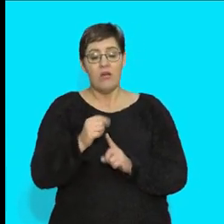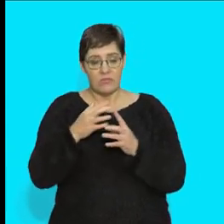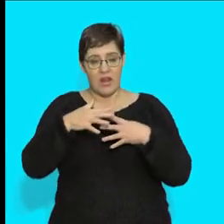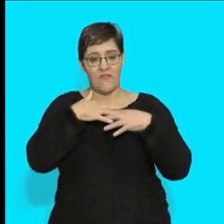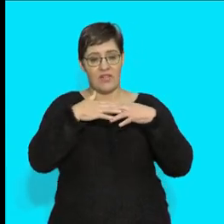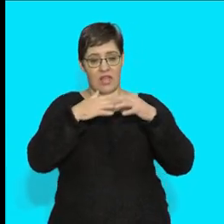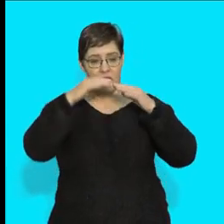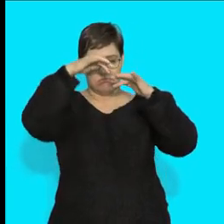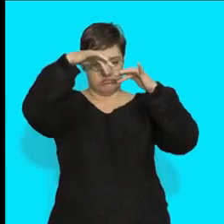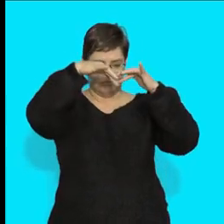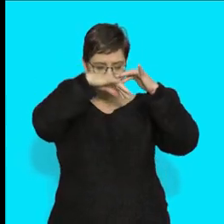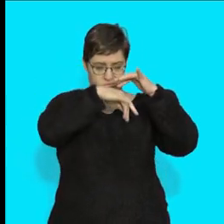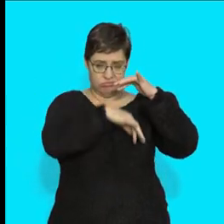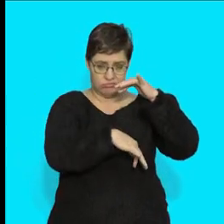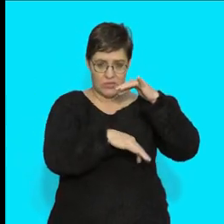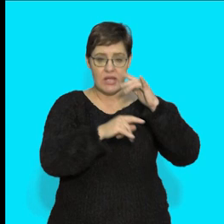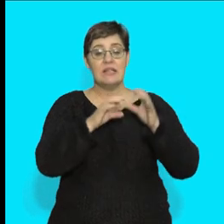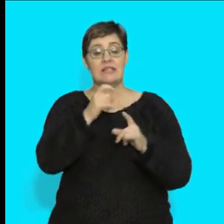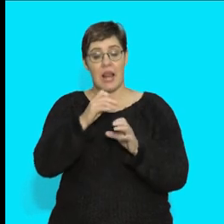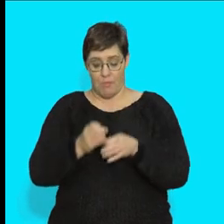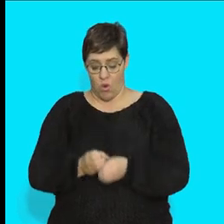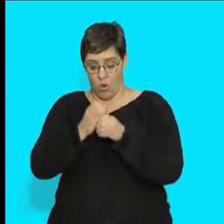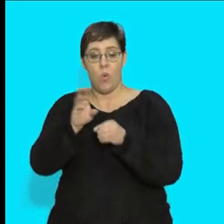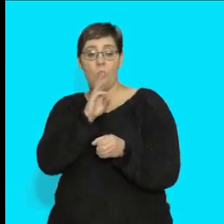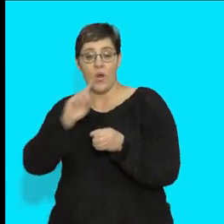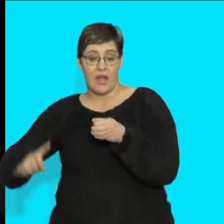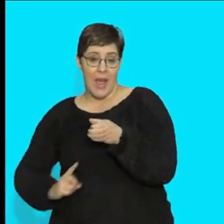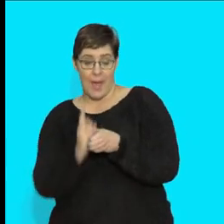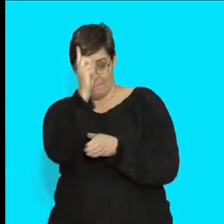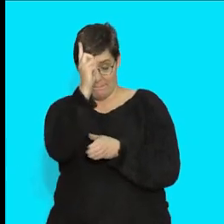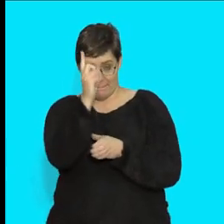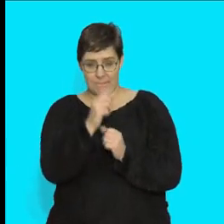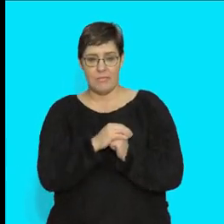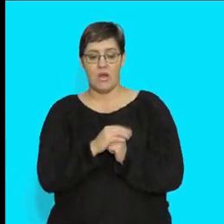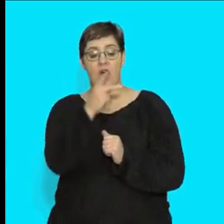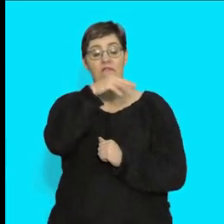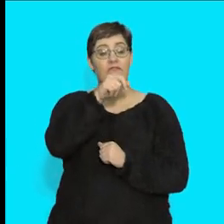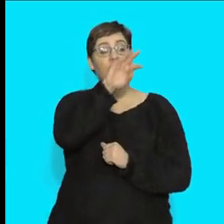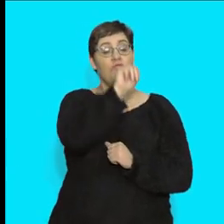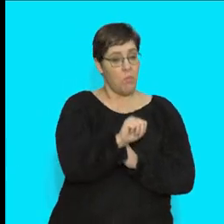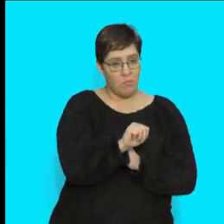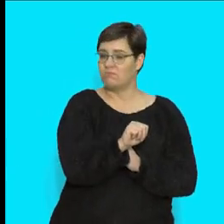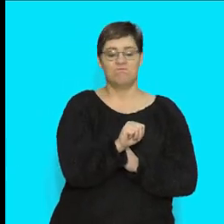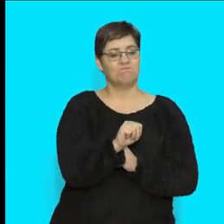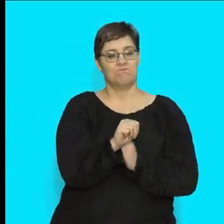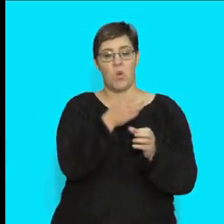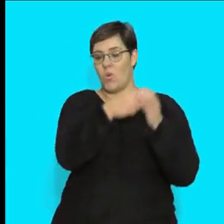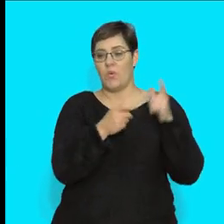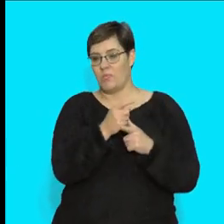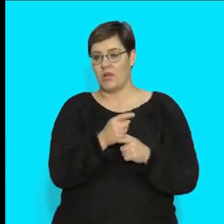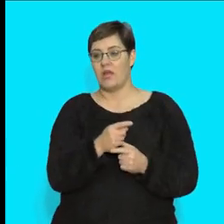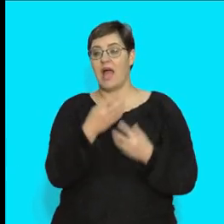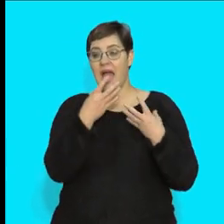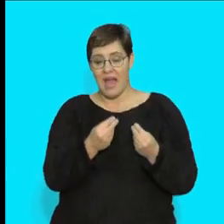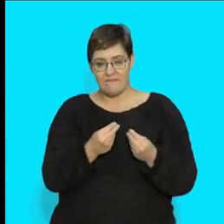down the phloem. The xylem is hollow because the water we want to get up. But what you're going to see here, remember, phloem